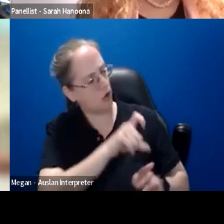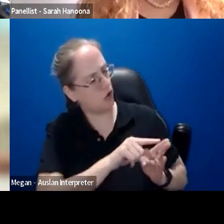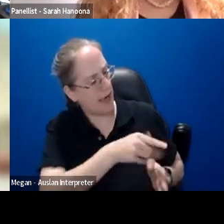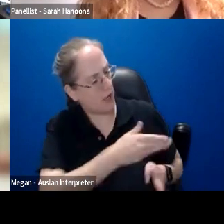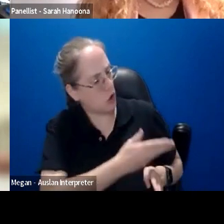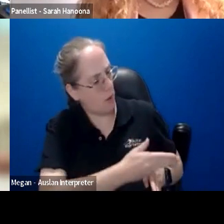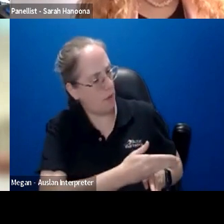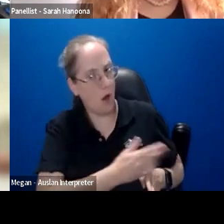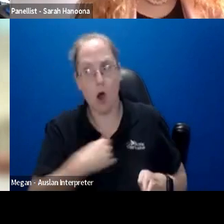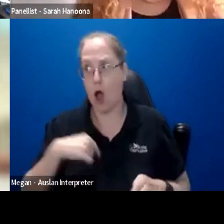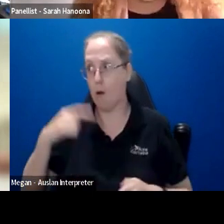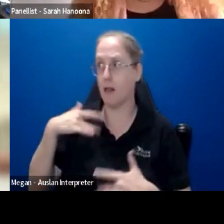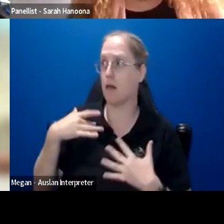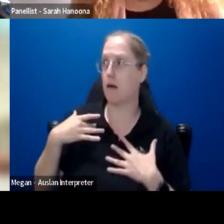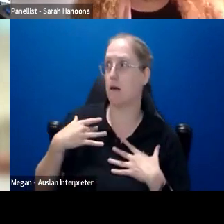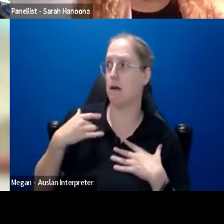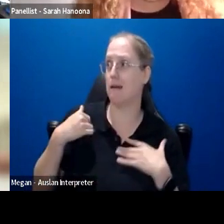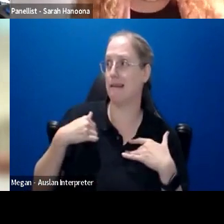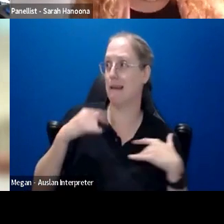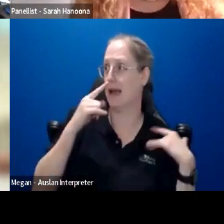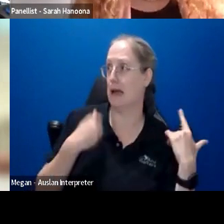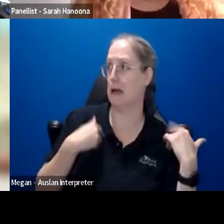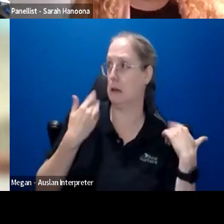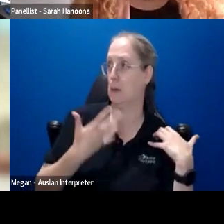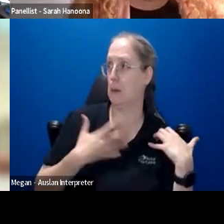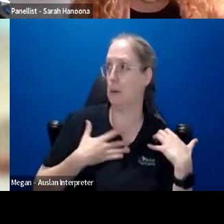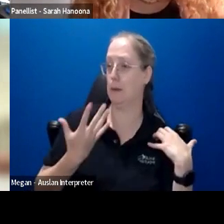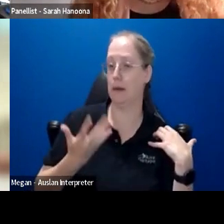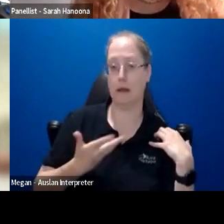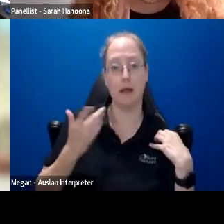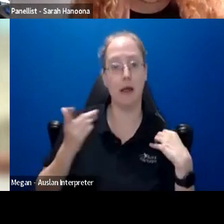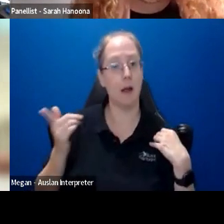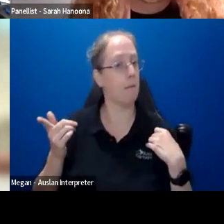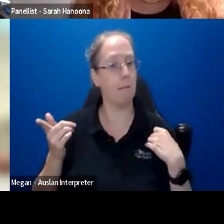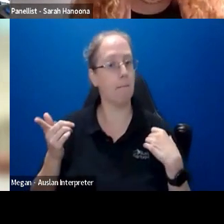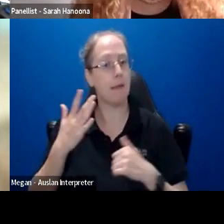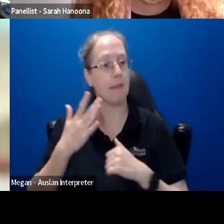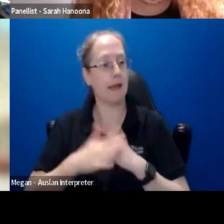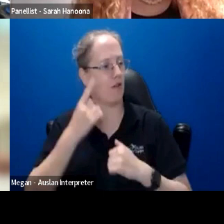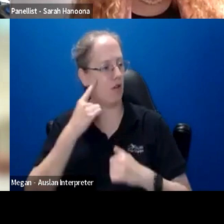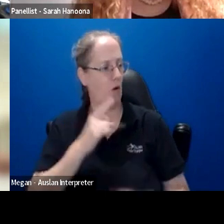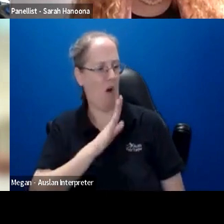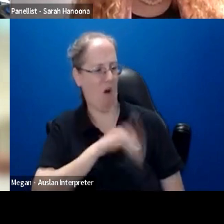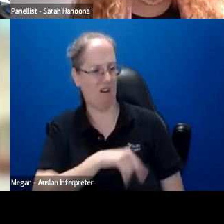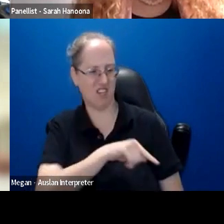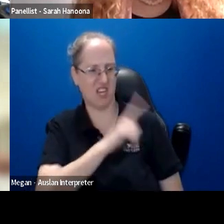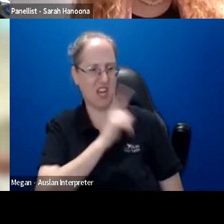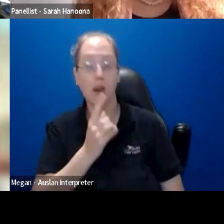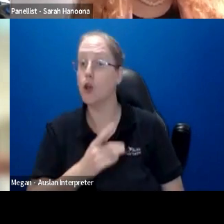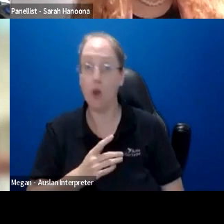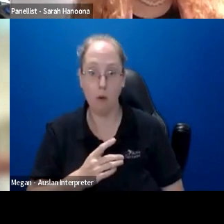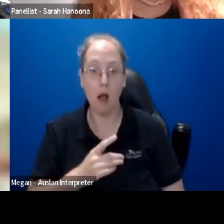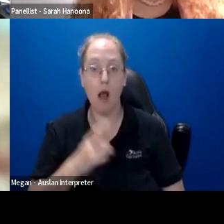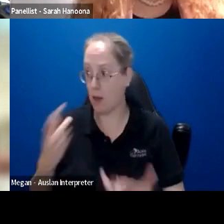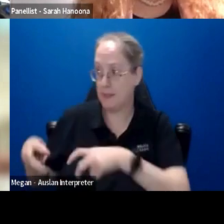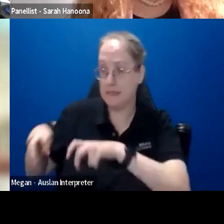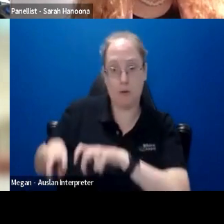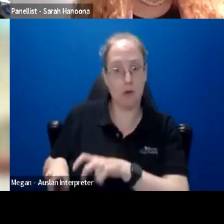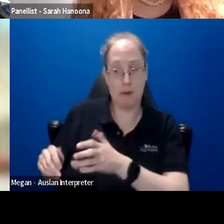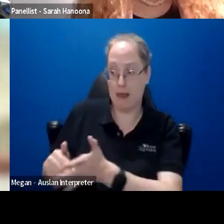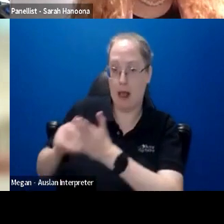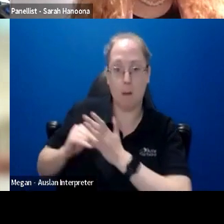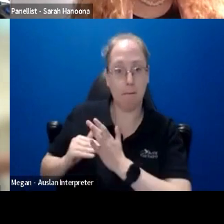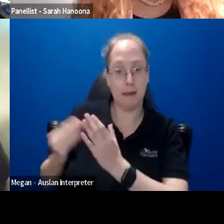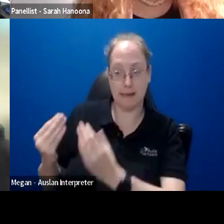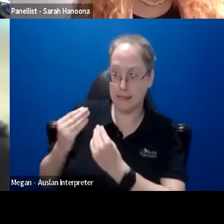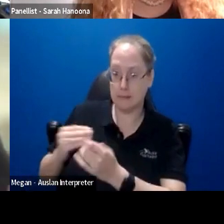bring myself down and I thought that, oh, I can't do this. But they never showed me that. They always helped me. They would sit with me, show me like, look, this is how